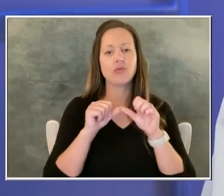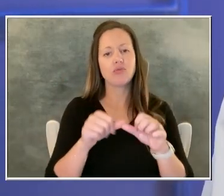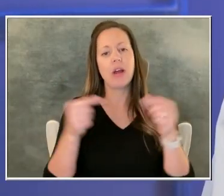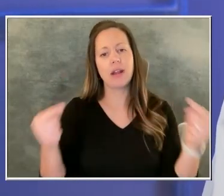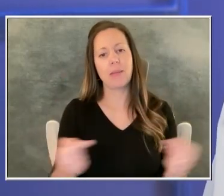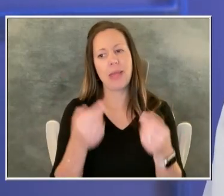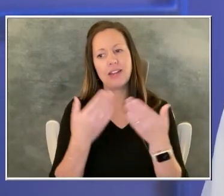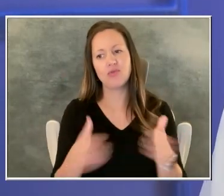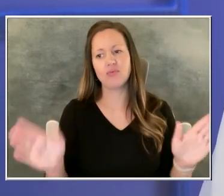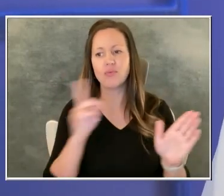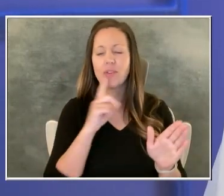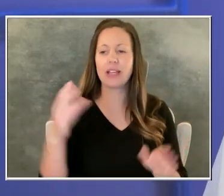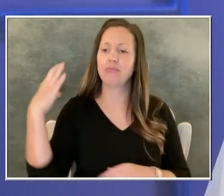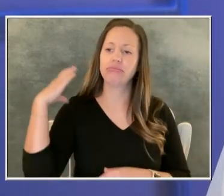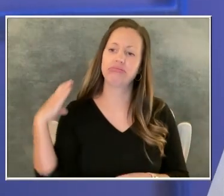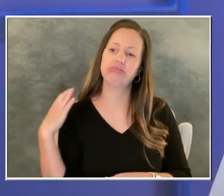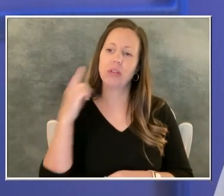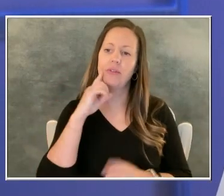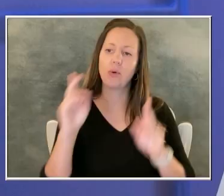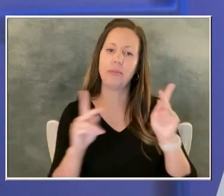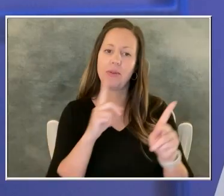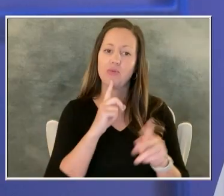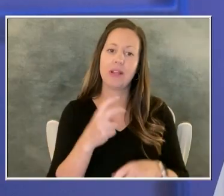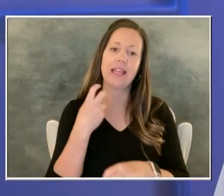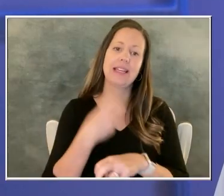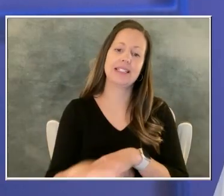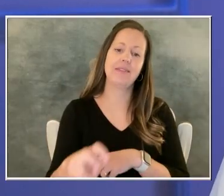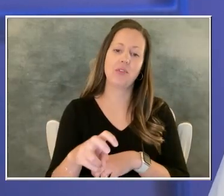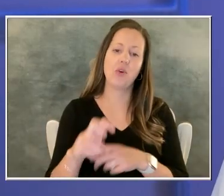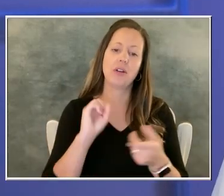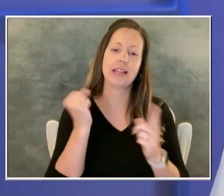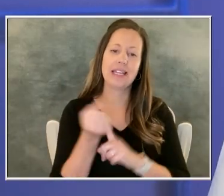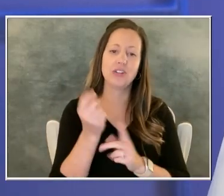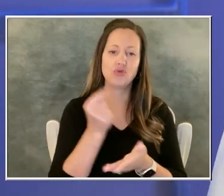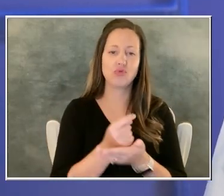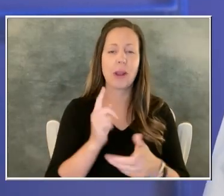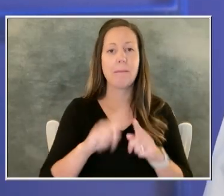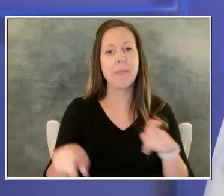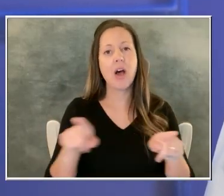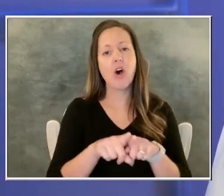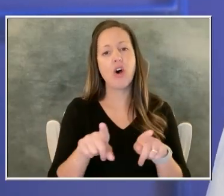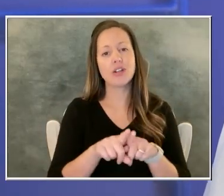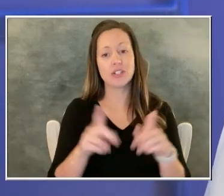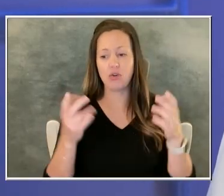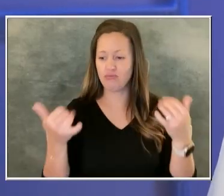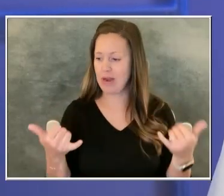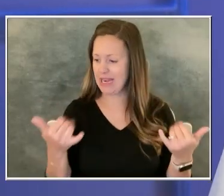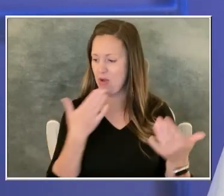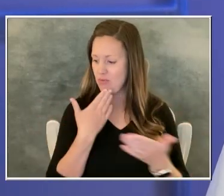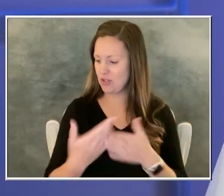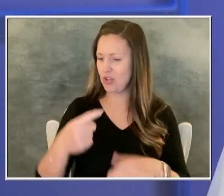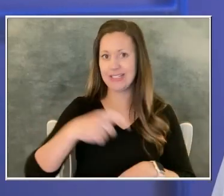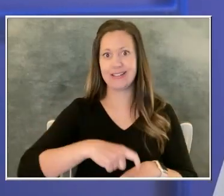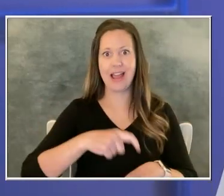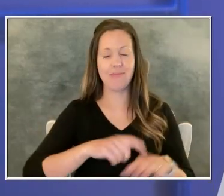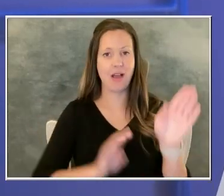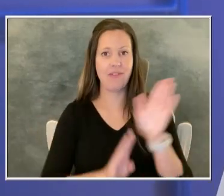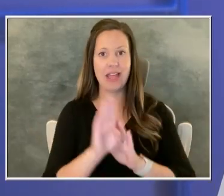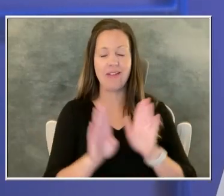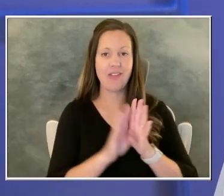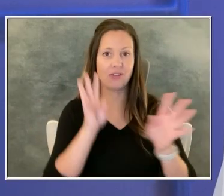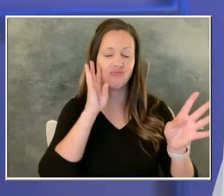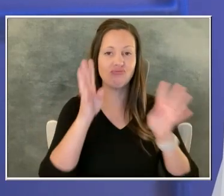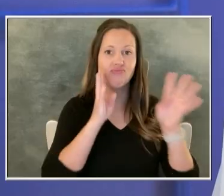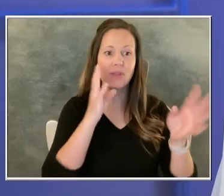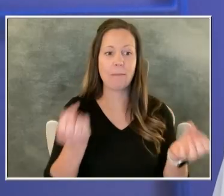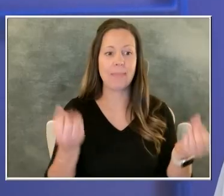burden on people, and it's a really difficult condition to treat. But we're also kind of in a golden age right now of innovation, where there's so many new treatments coming